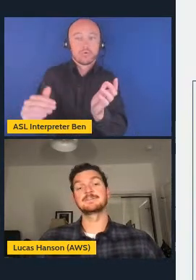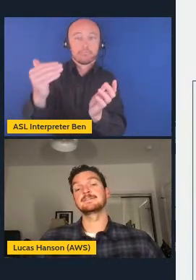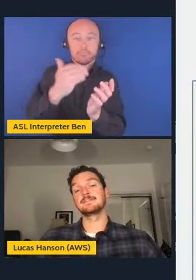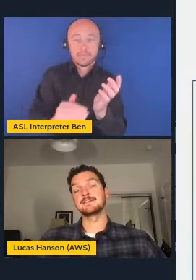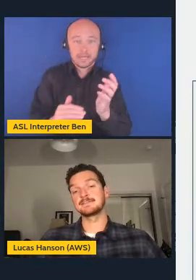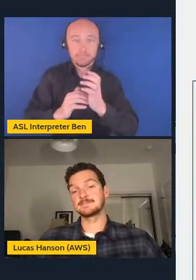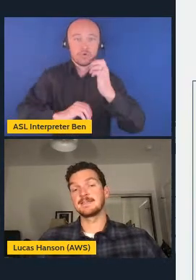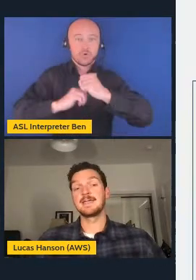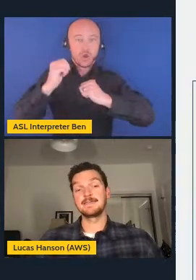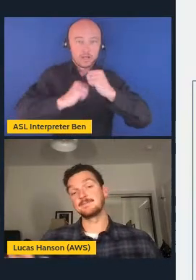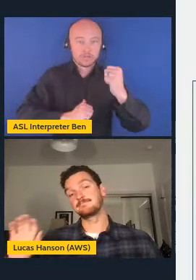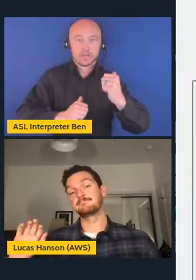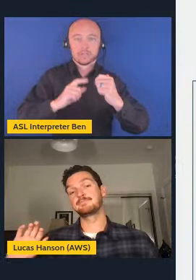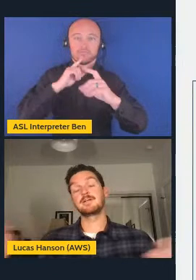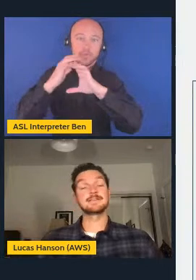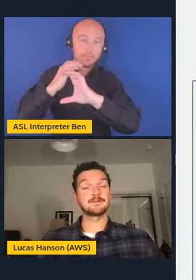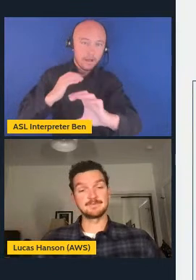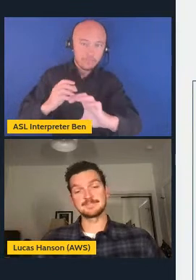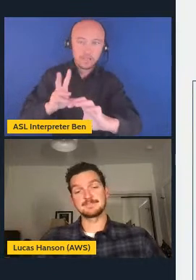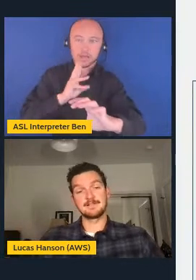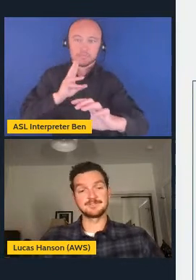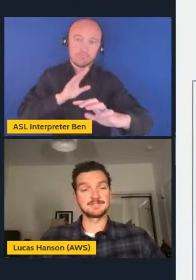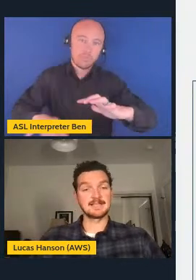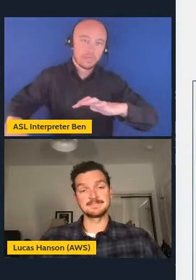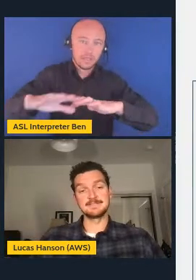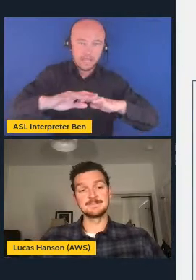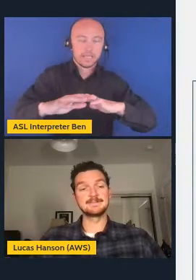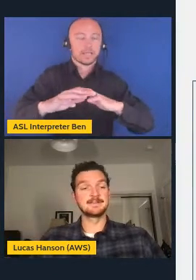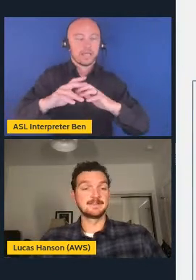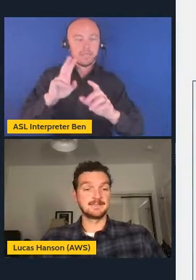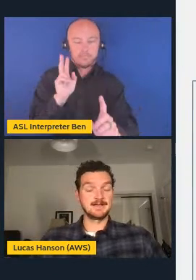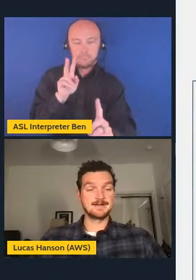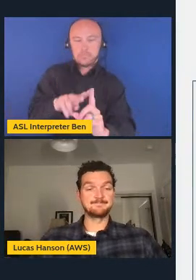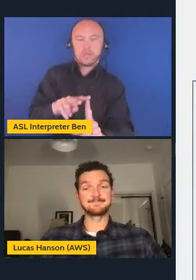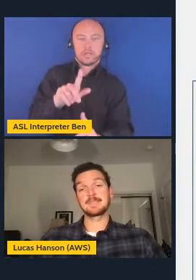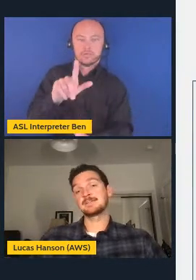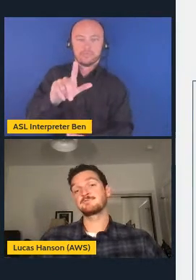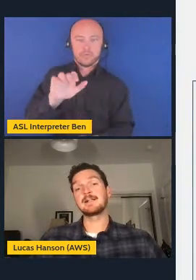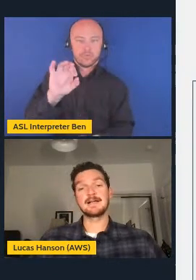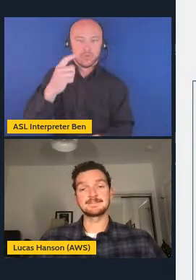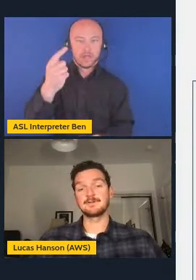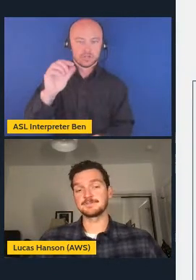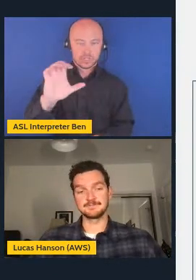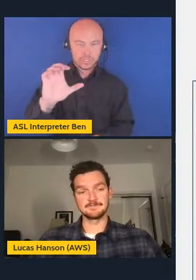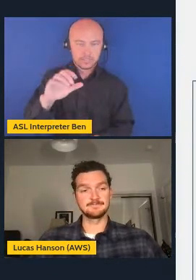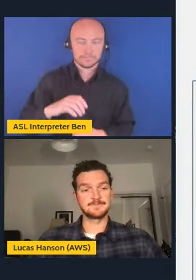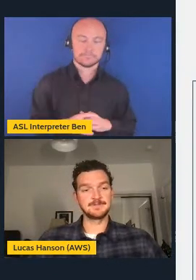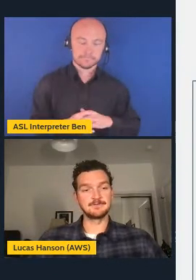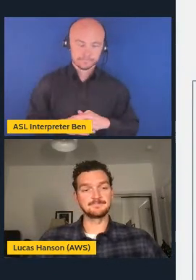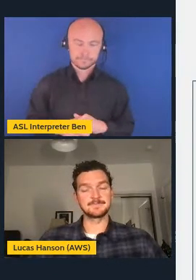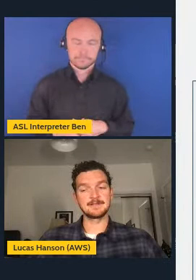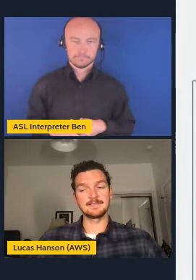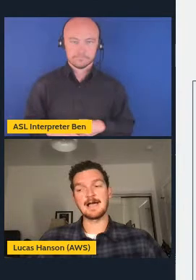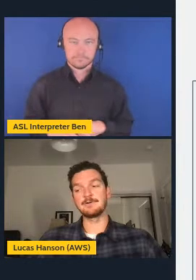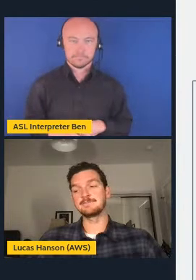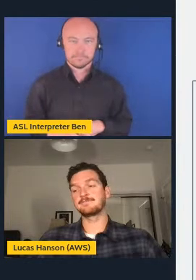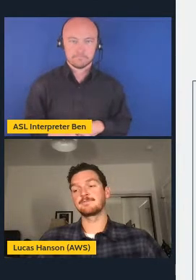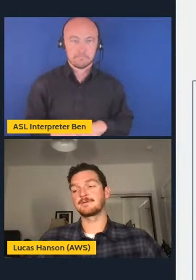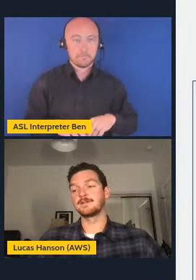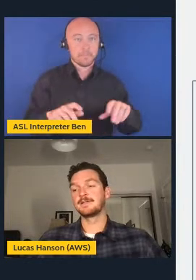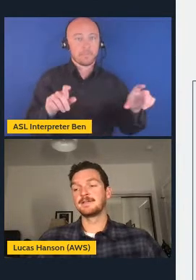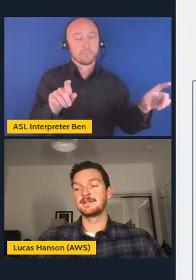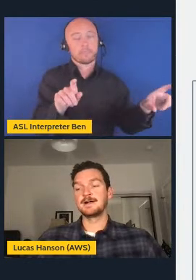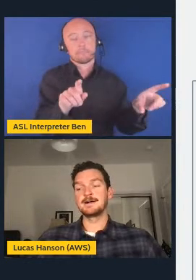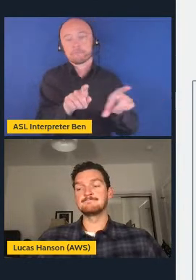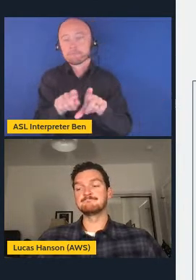pipelines, our data lakes, and then plug in our business logic as needed, as well as also allowing